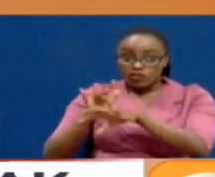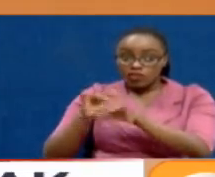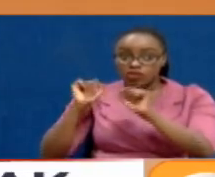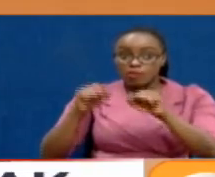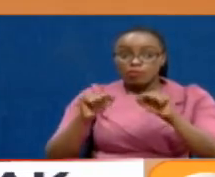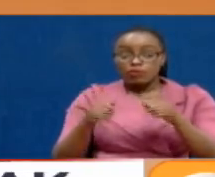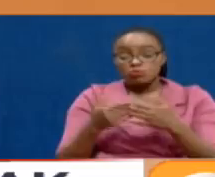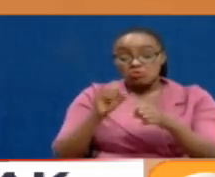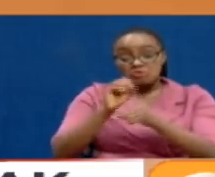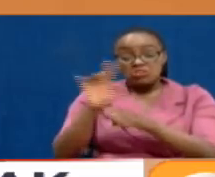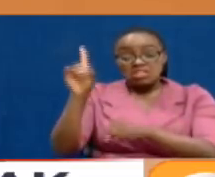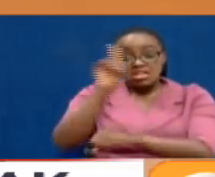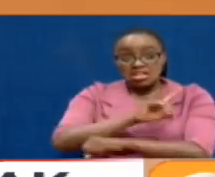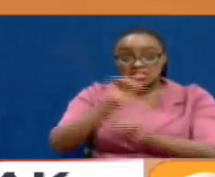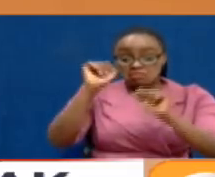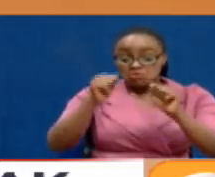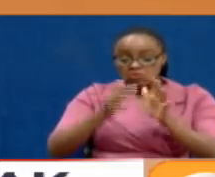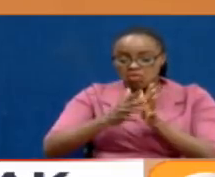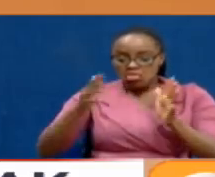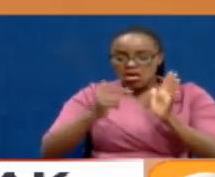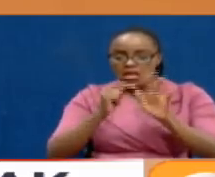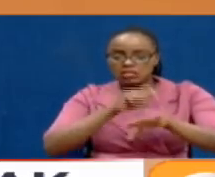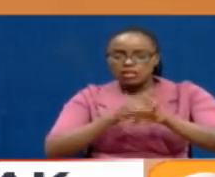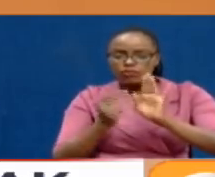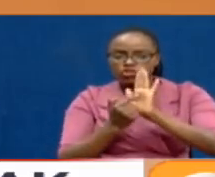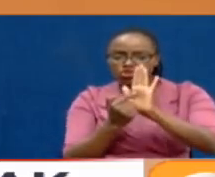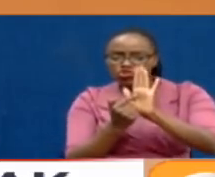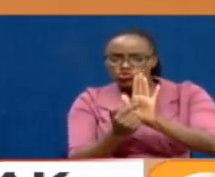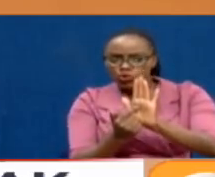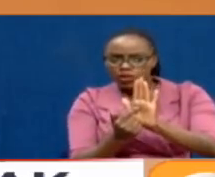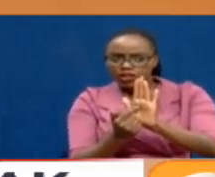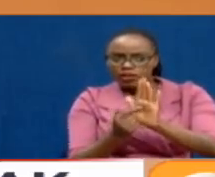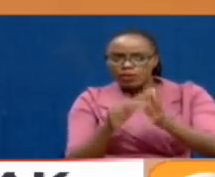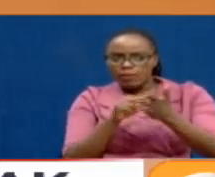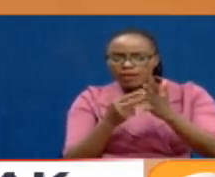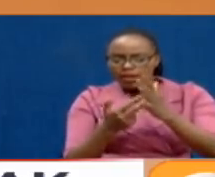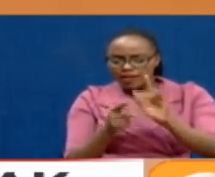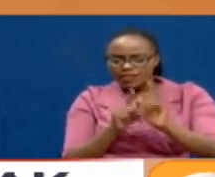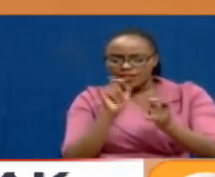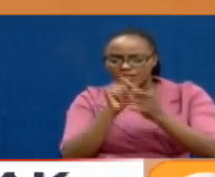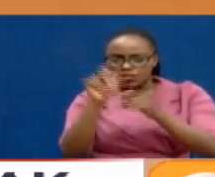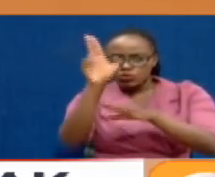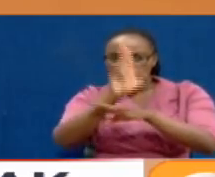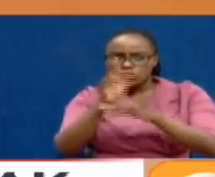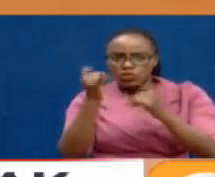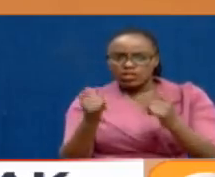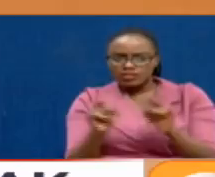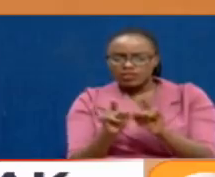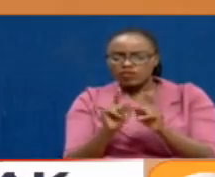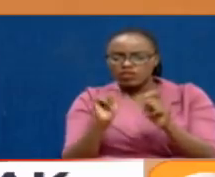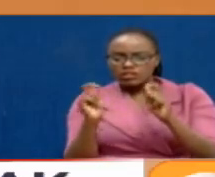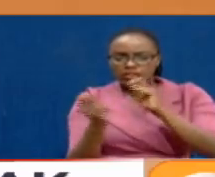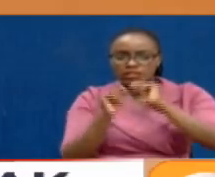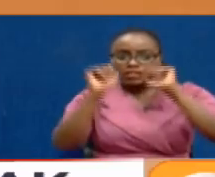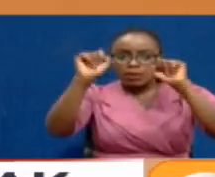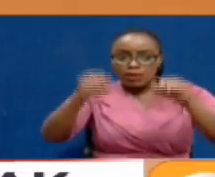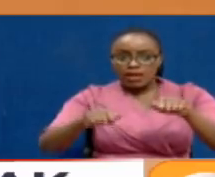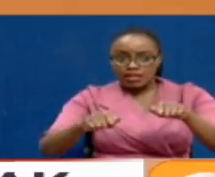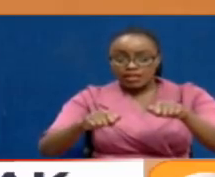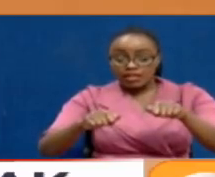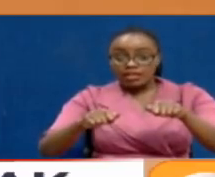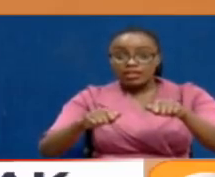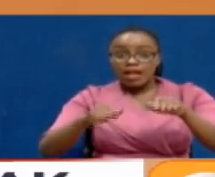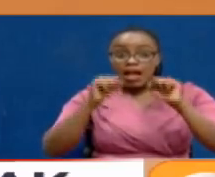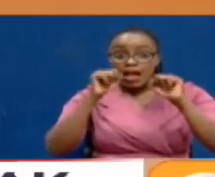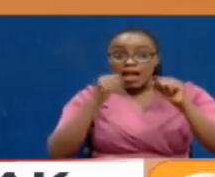even up to 14 days. And at the time that it's showing symptoms is when, I think the test that we're using now is a swab, where